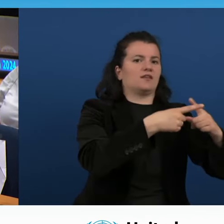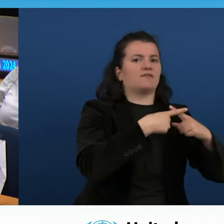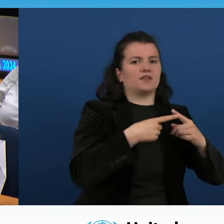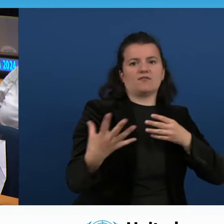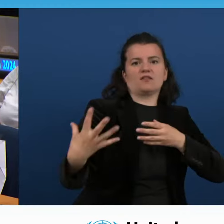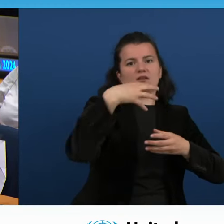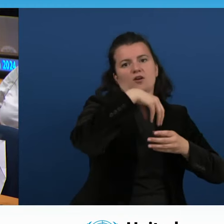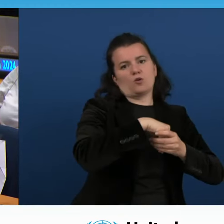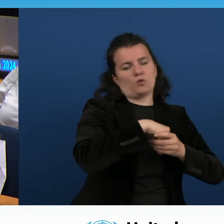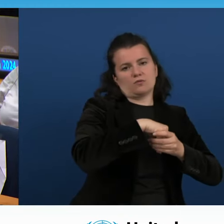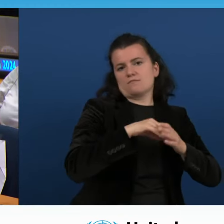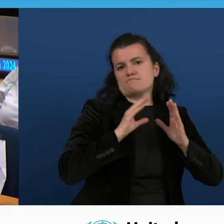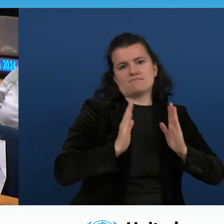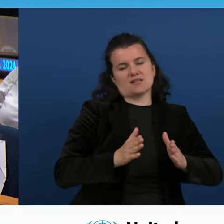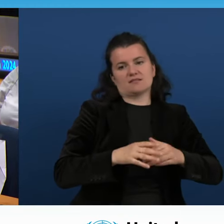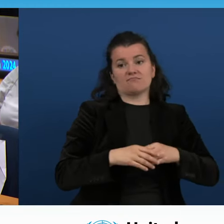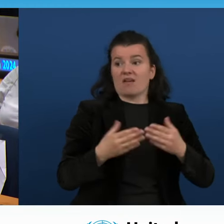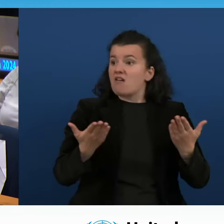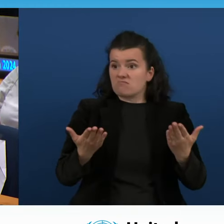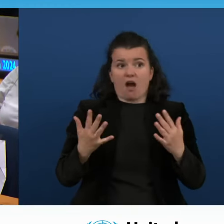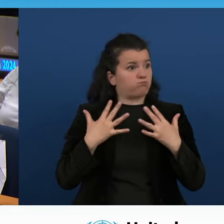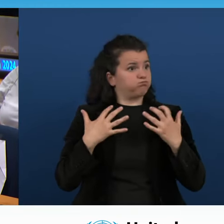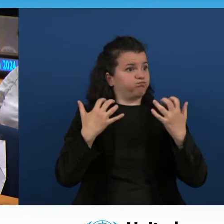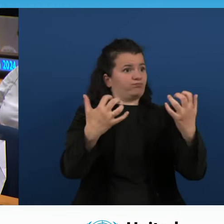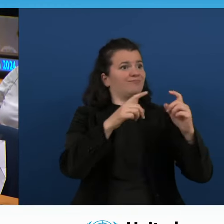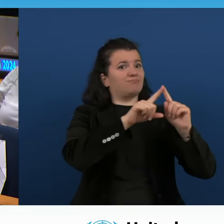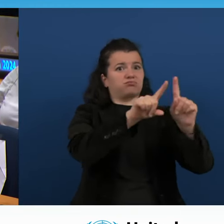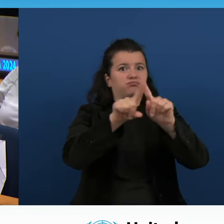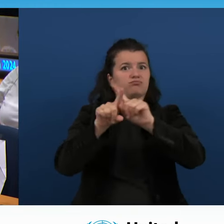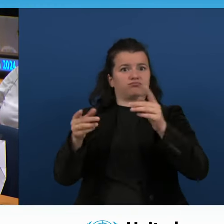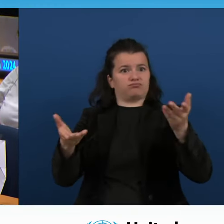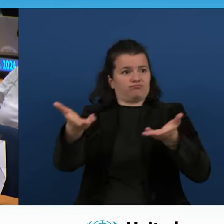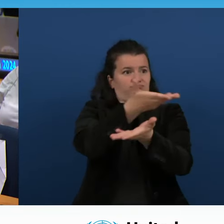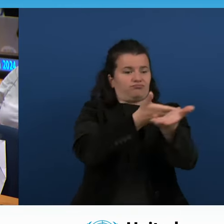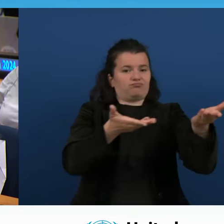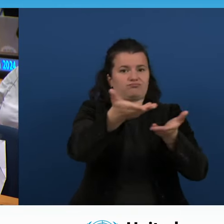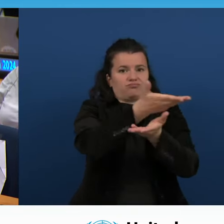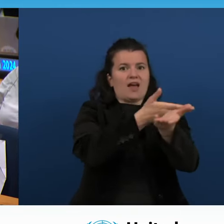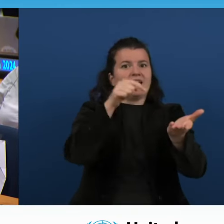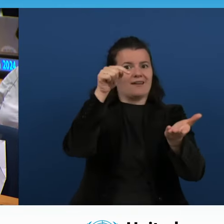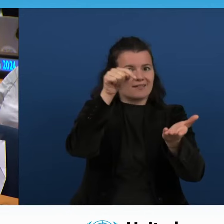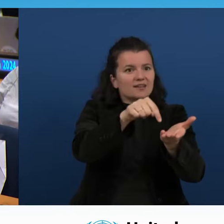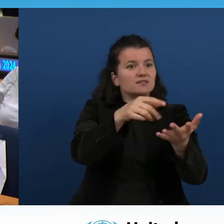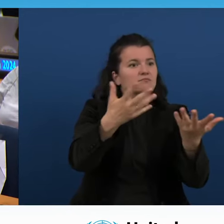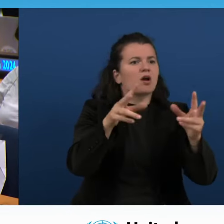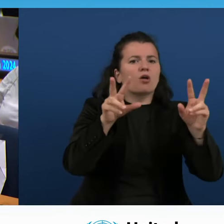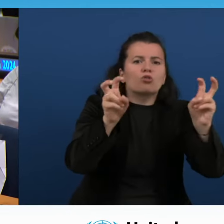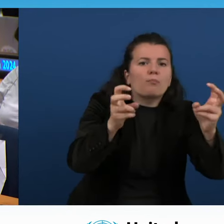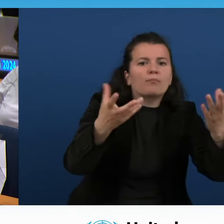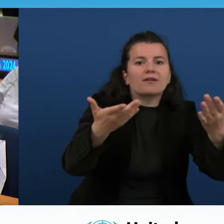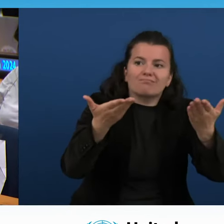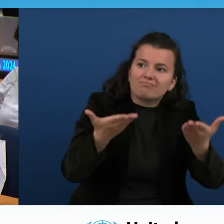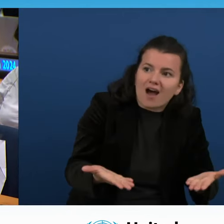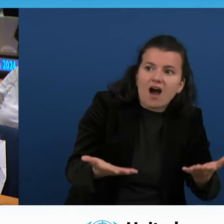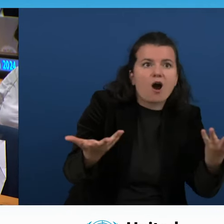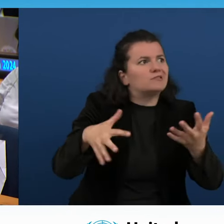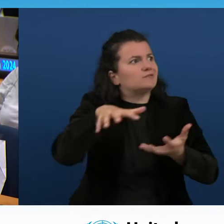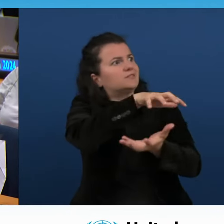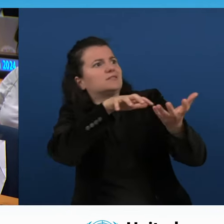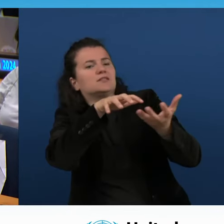and tomorrow, we must recognize the indispensable for roles of youth in shaping our collective future. Our